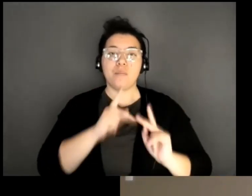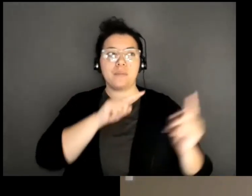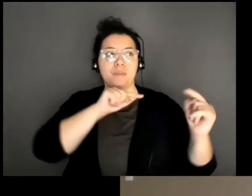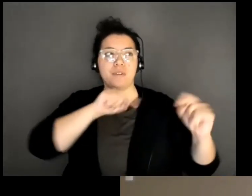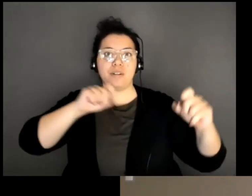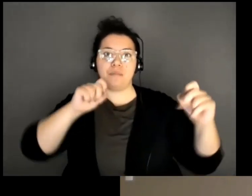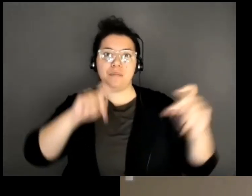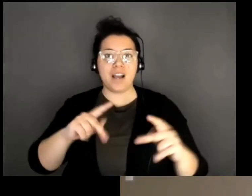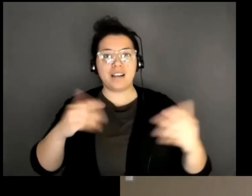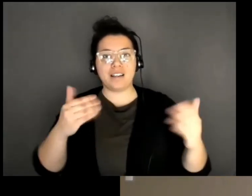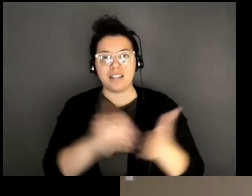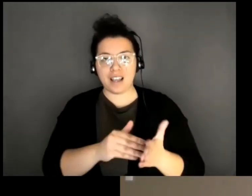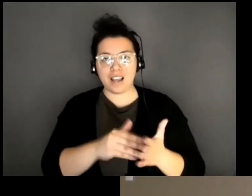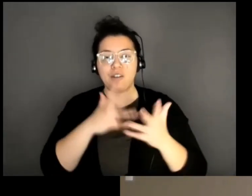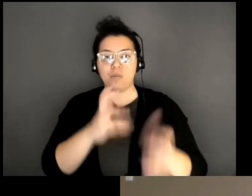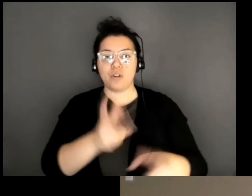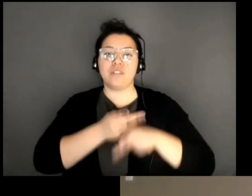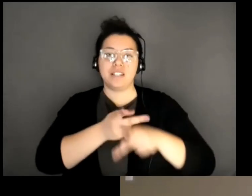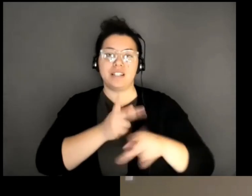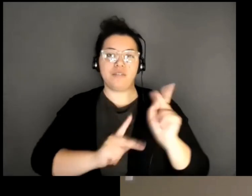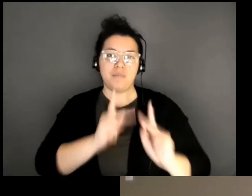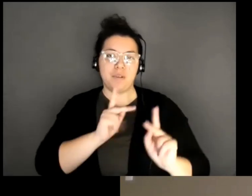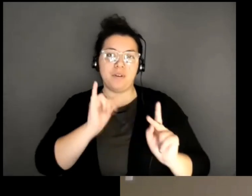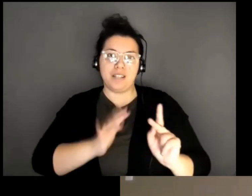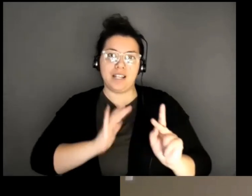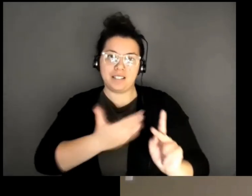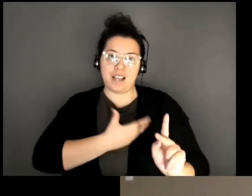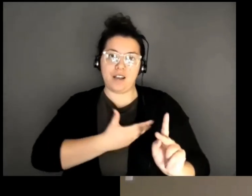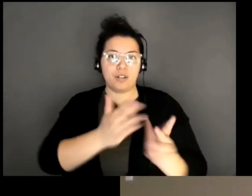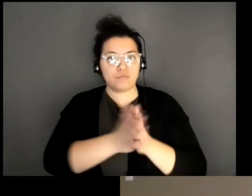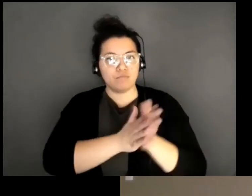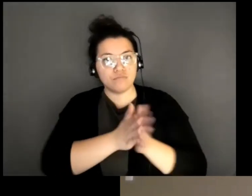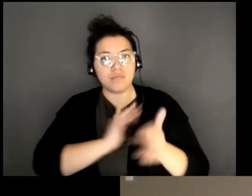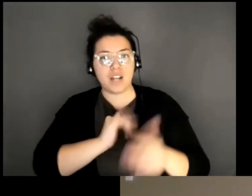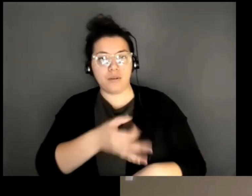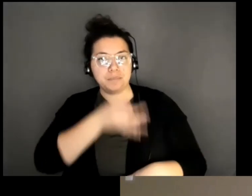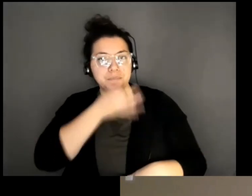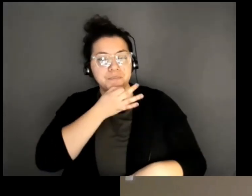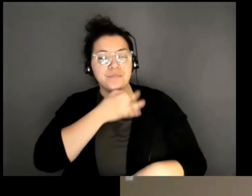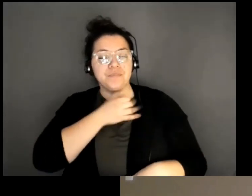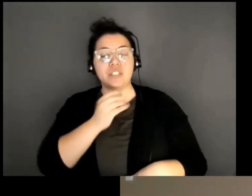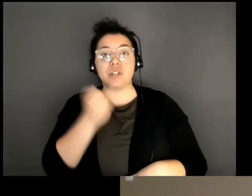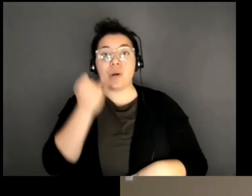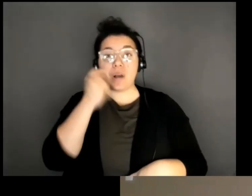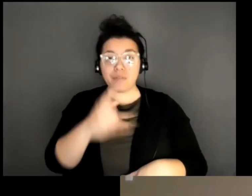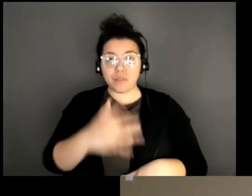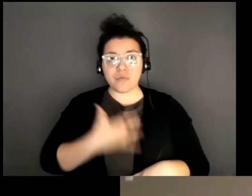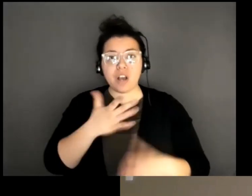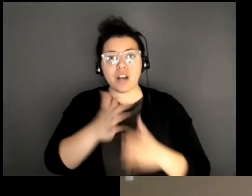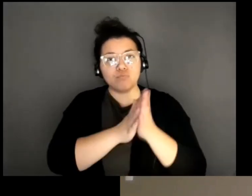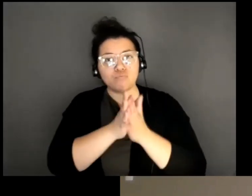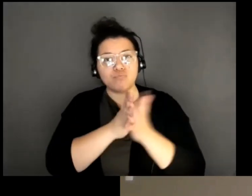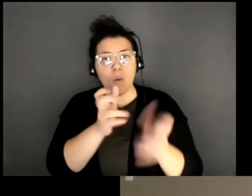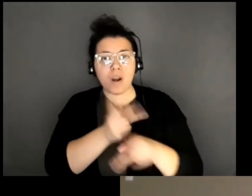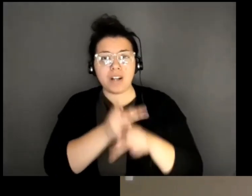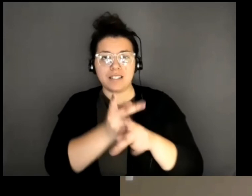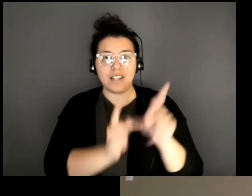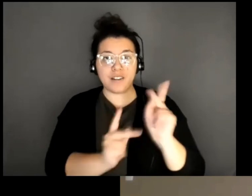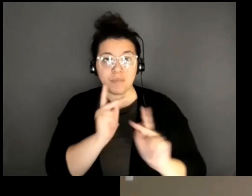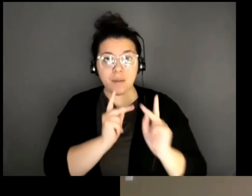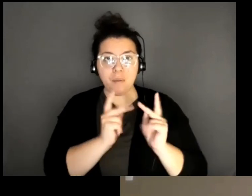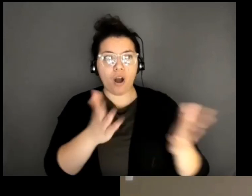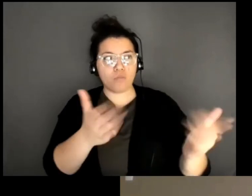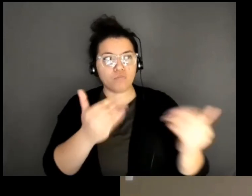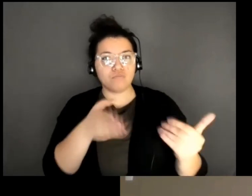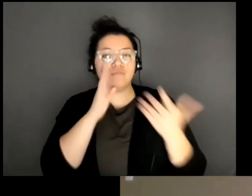of people. So if you have that passion, if you have that mindset about you, it'll take you far